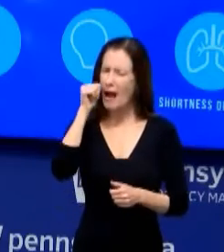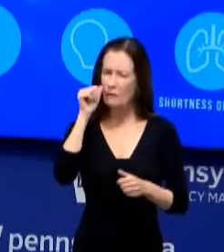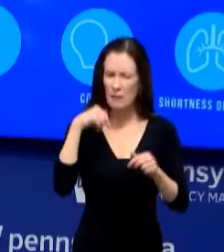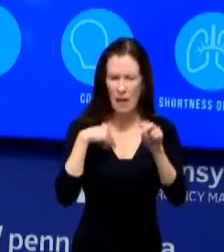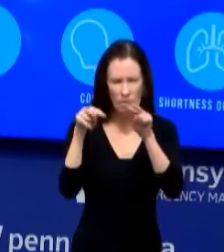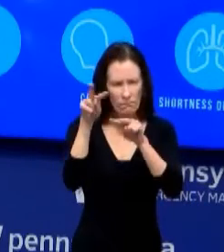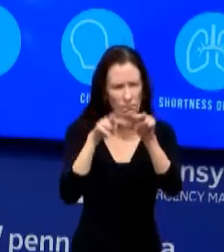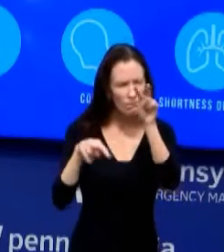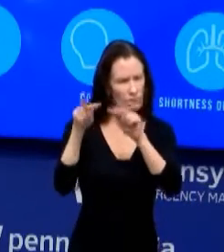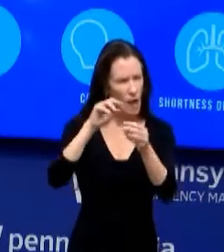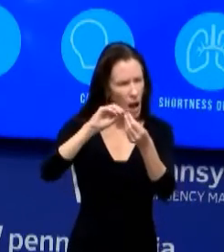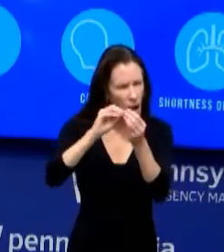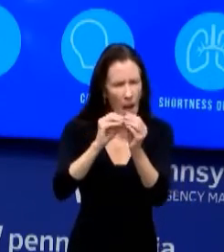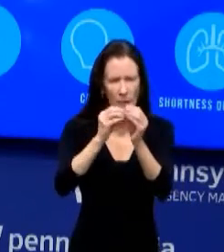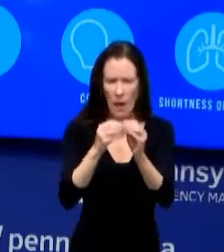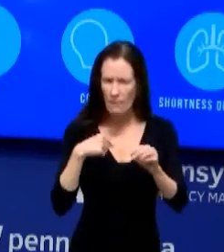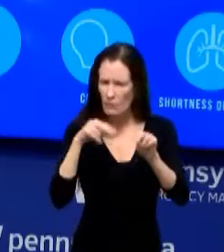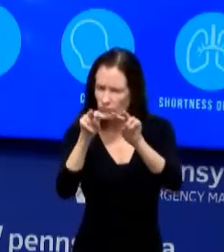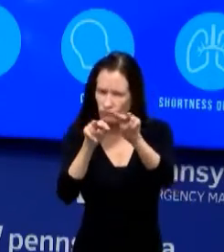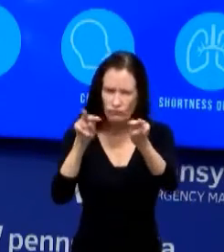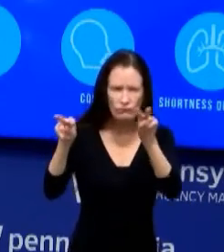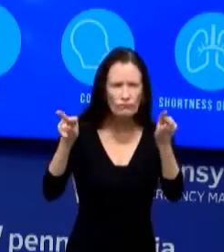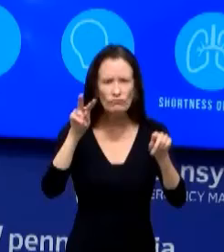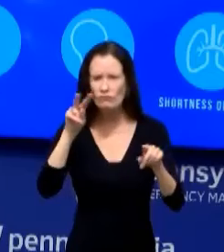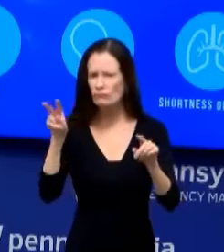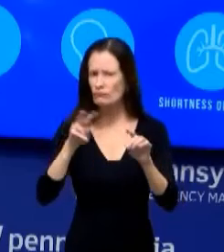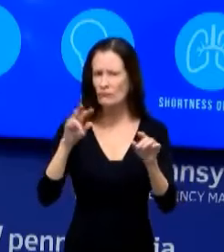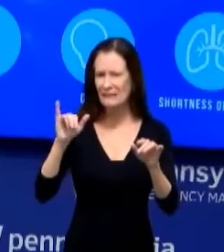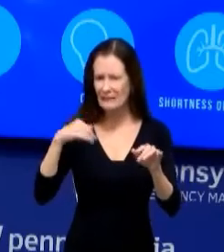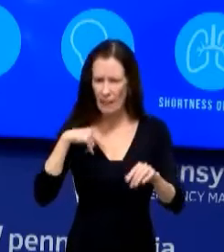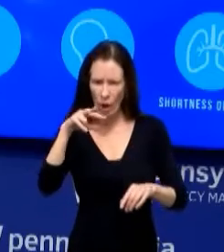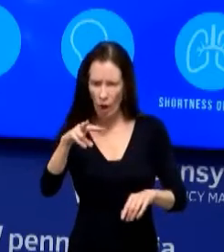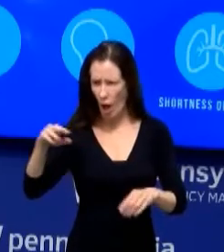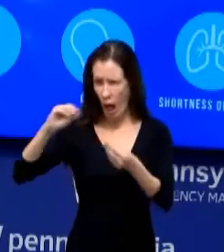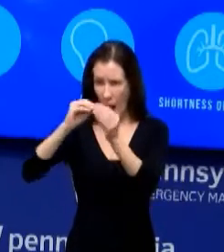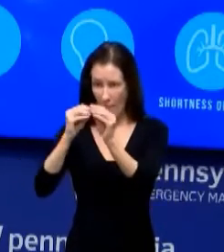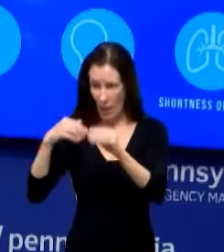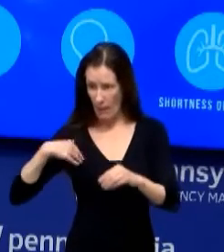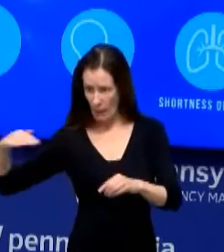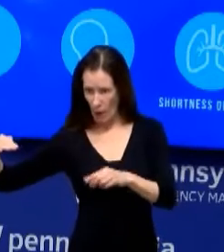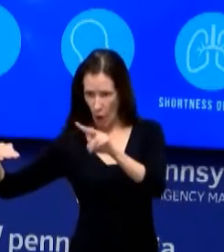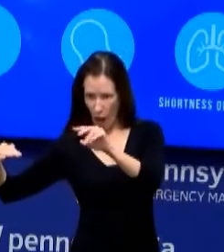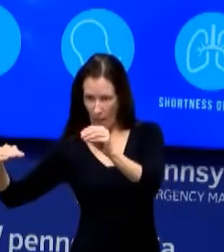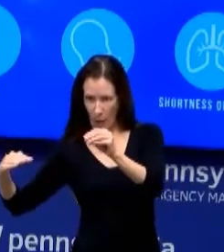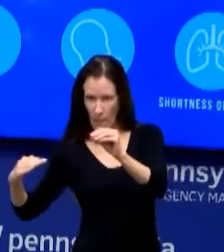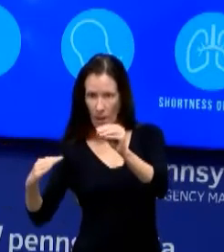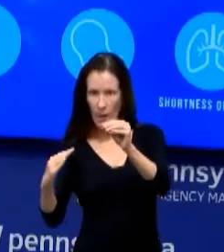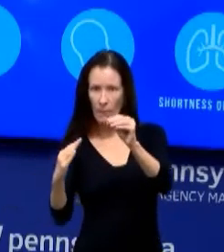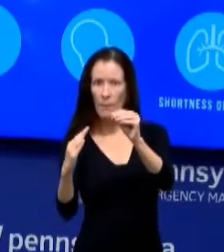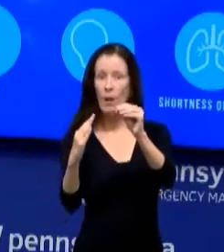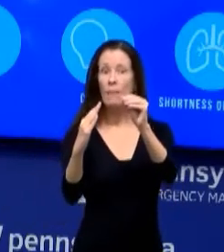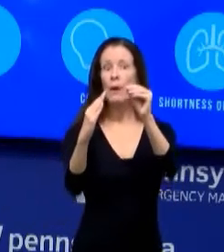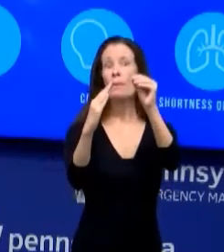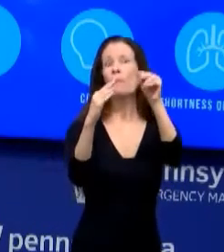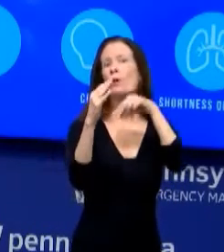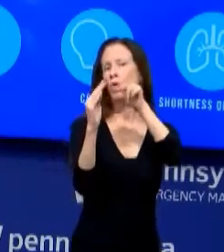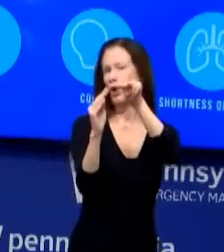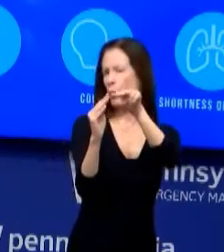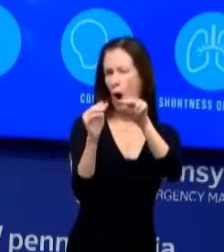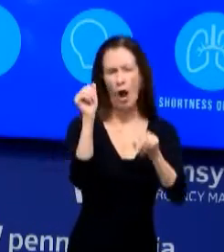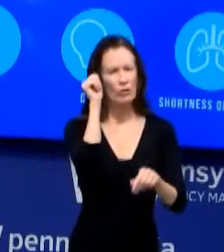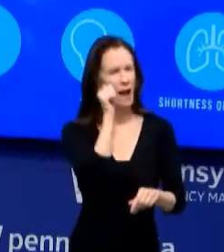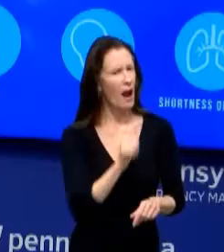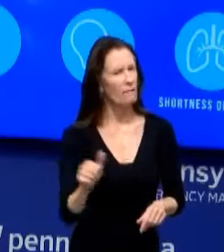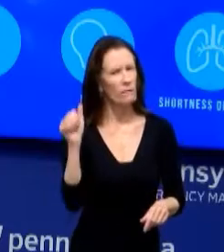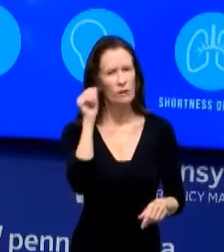county and a community level. And again, I am in contact with many of the county municipal health department directors. I spoke with